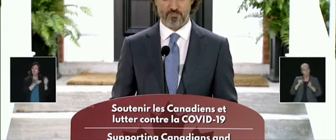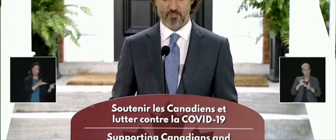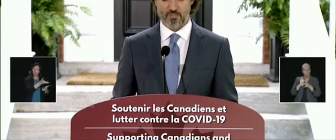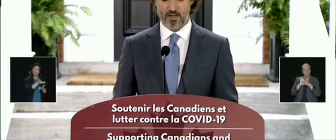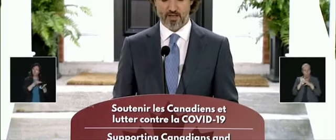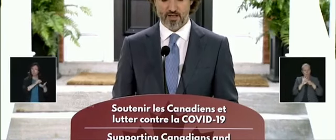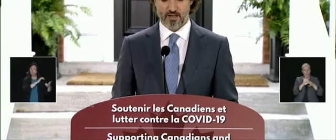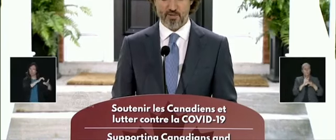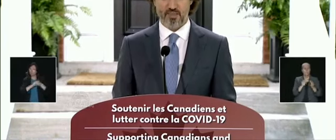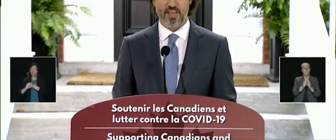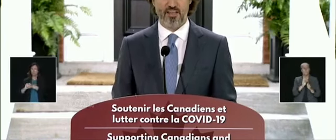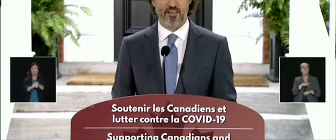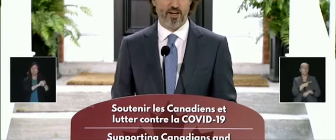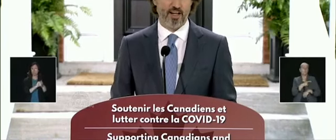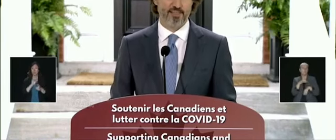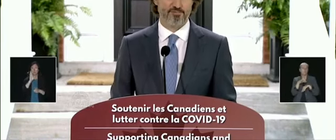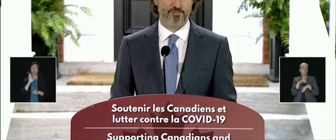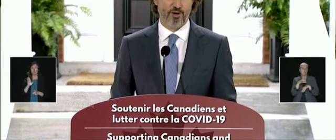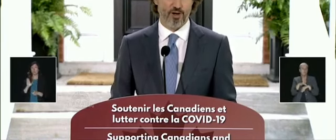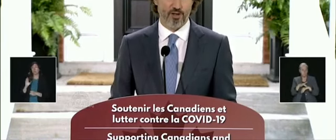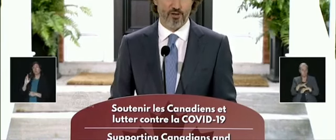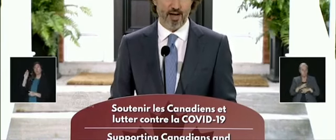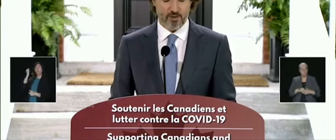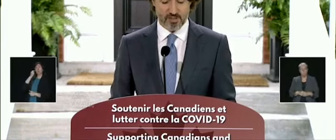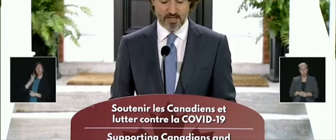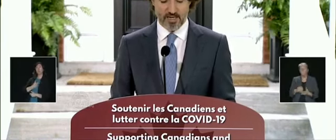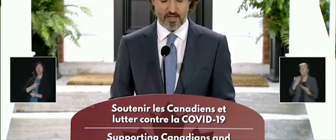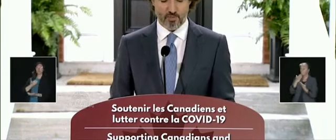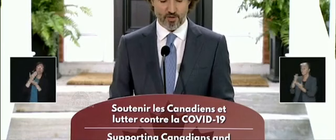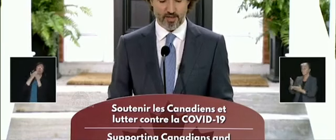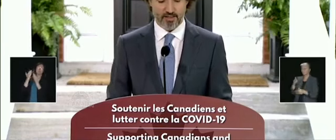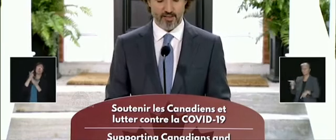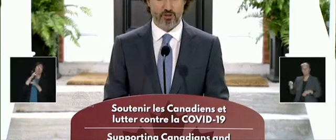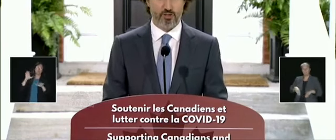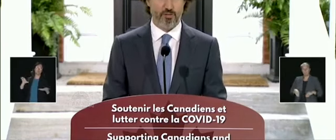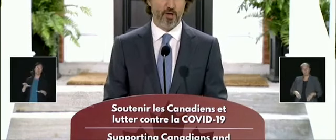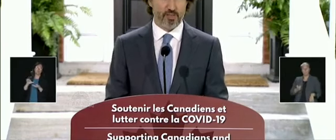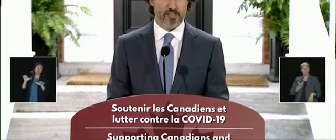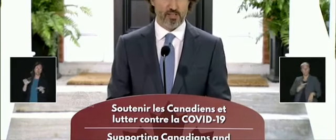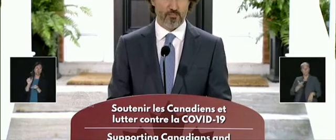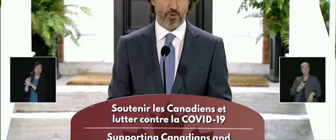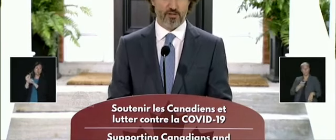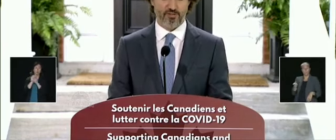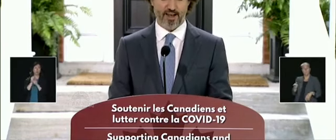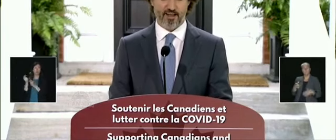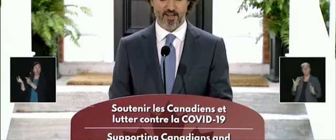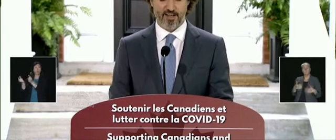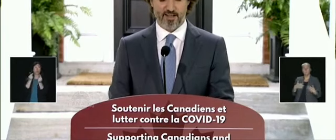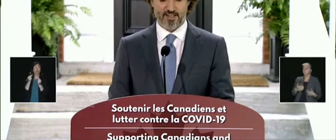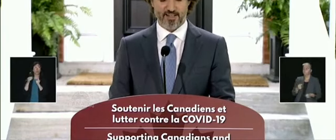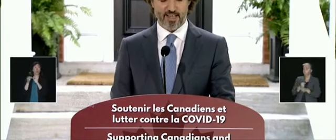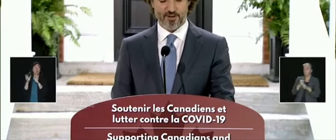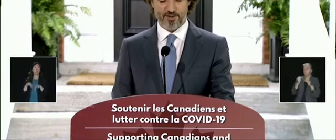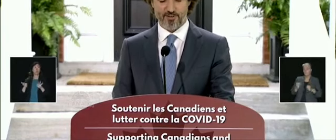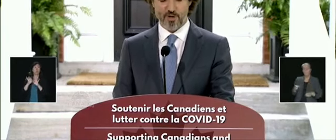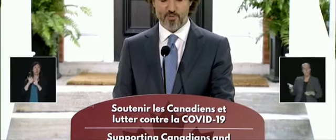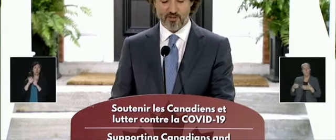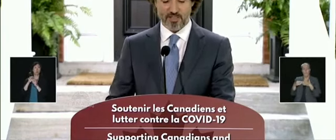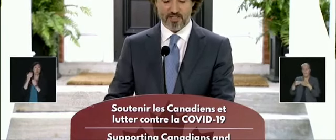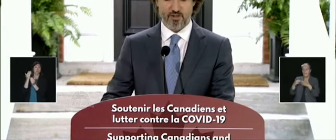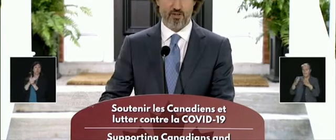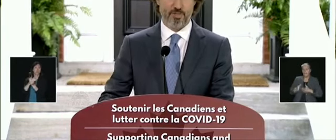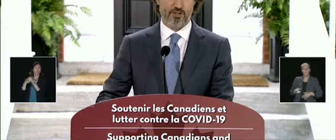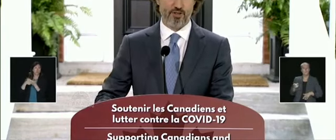premiers. I want to thank Carla for all her outstanding work and leadership on this important.